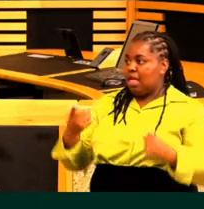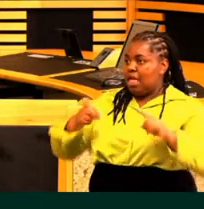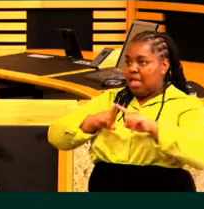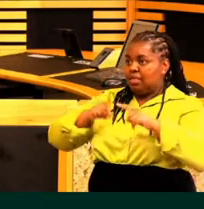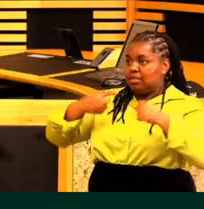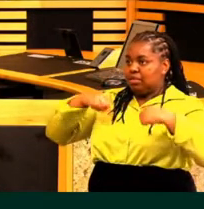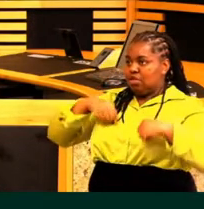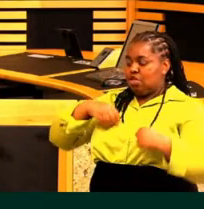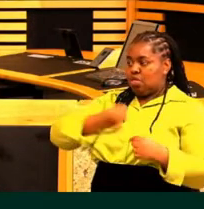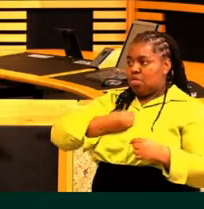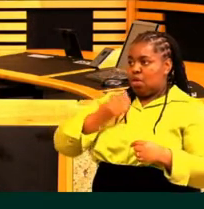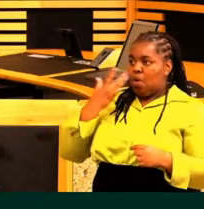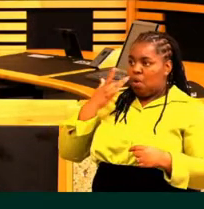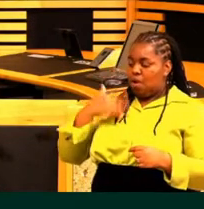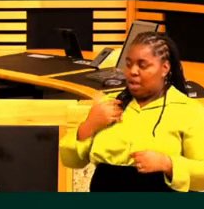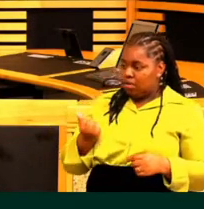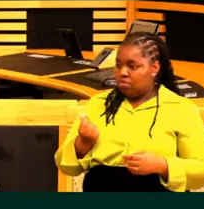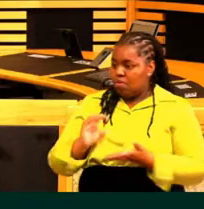people classified